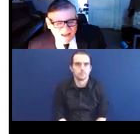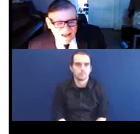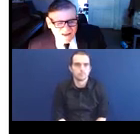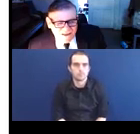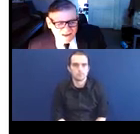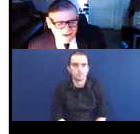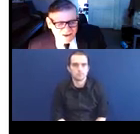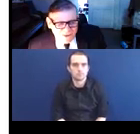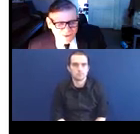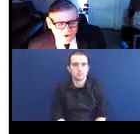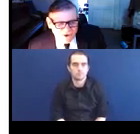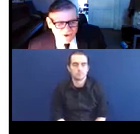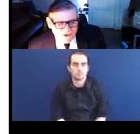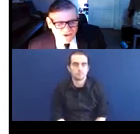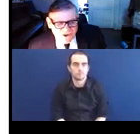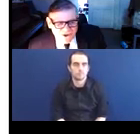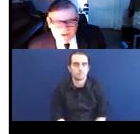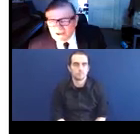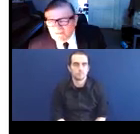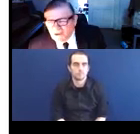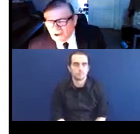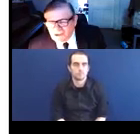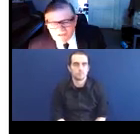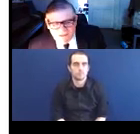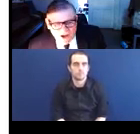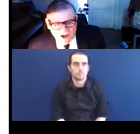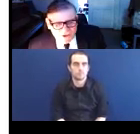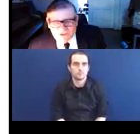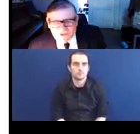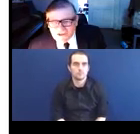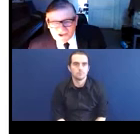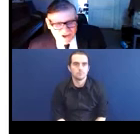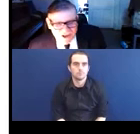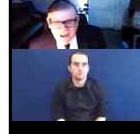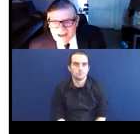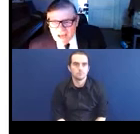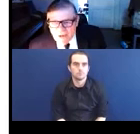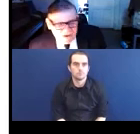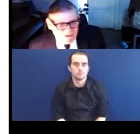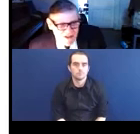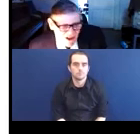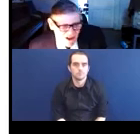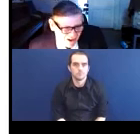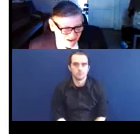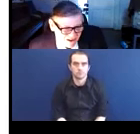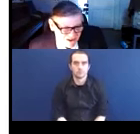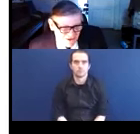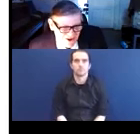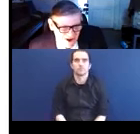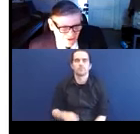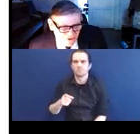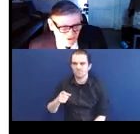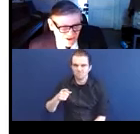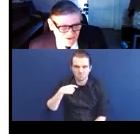Yeah, Alan, I don't know what you're doing to the screen, but you've put lots of red marks all over the screen, Alan Hebert. So it's not